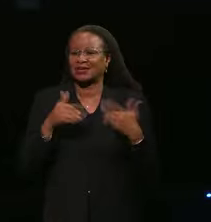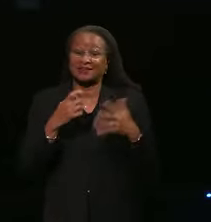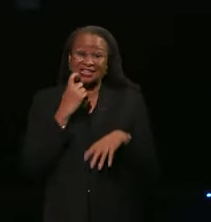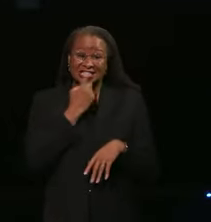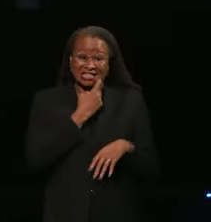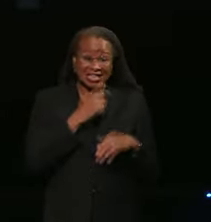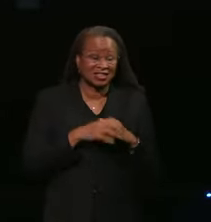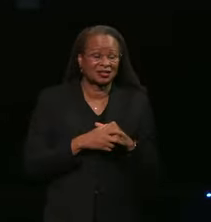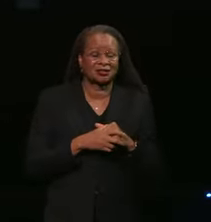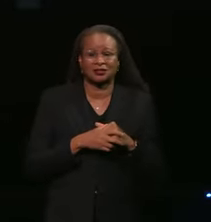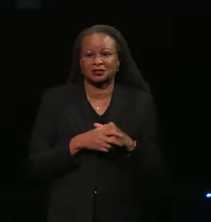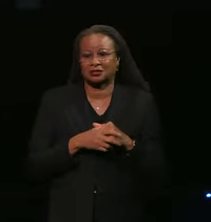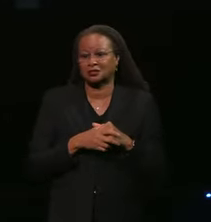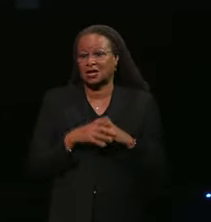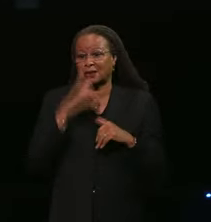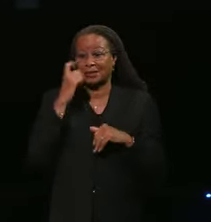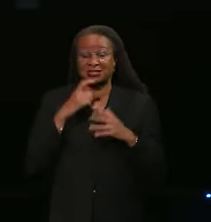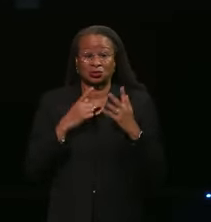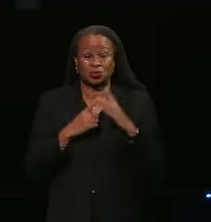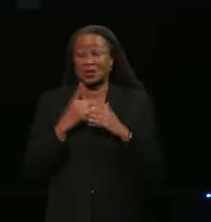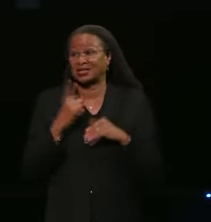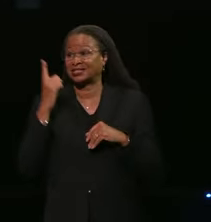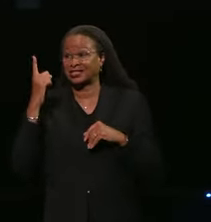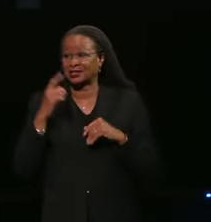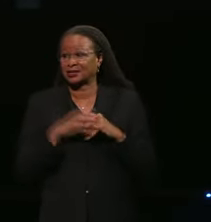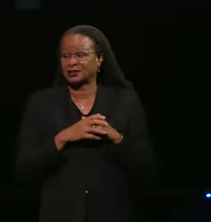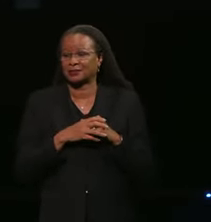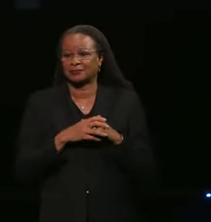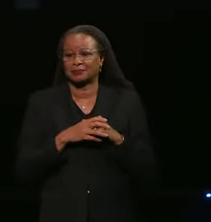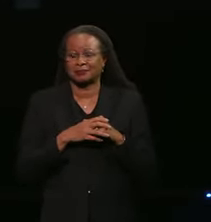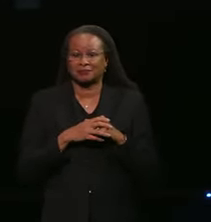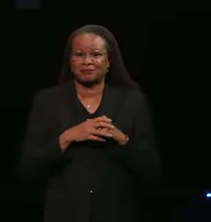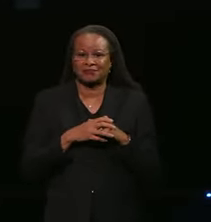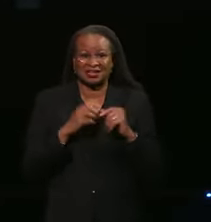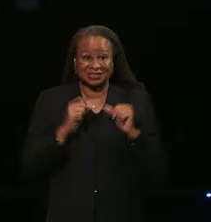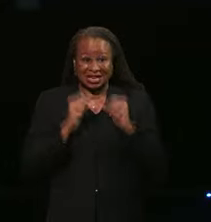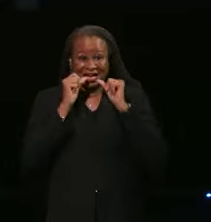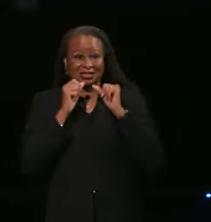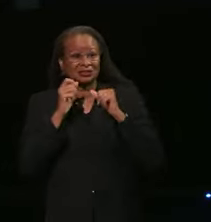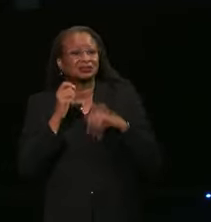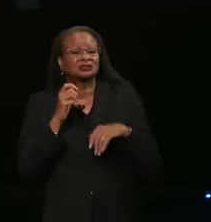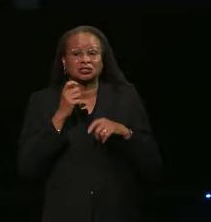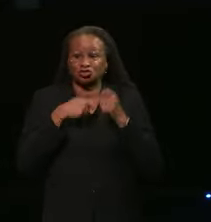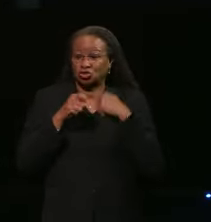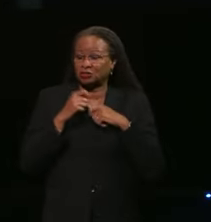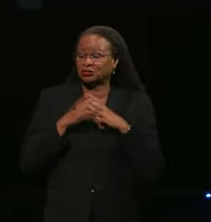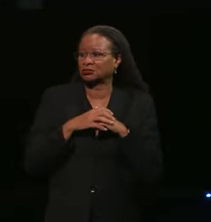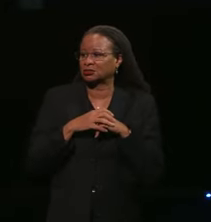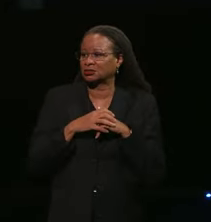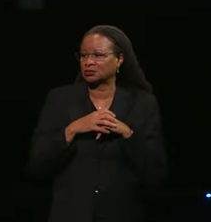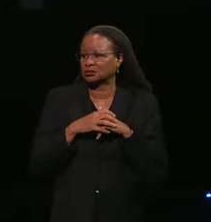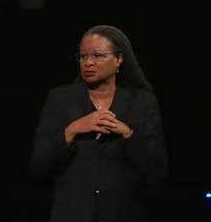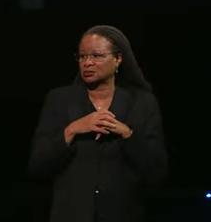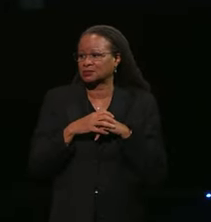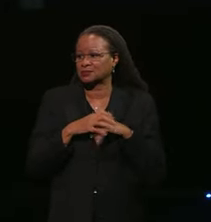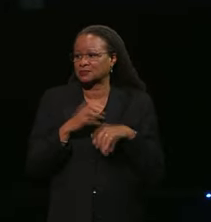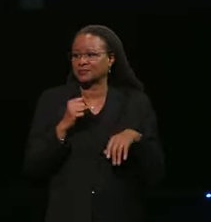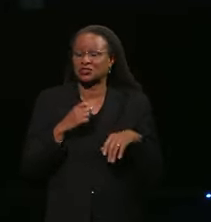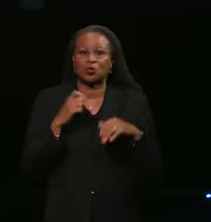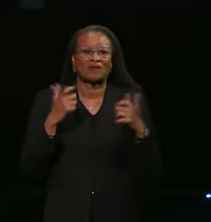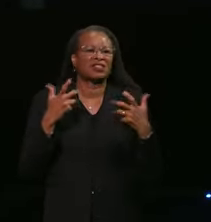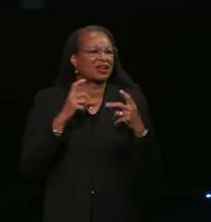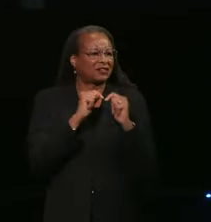teeth because when he is up there, he has to put his teeth on because we cannot be a lot of team up on the